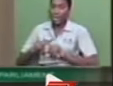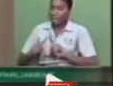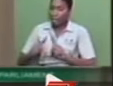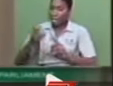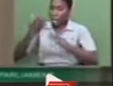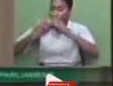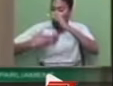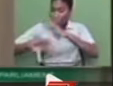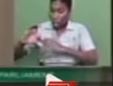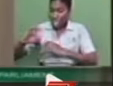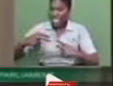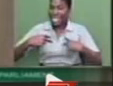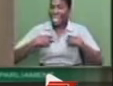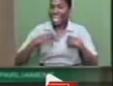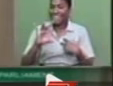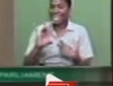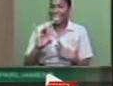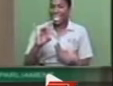and a bit more.